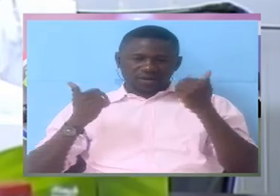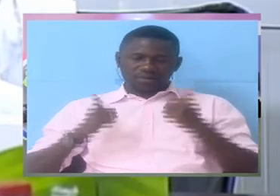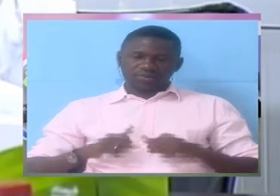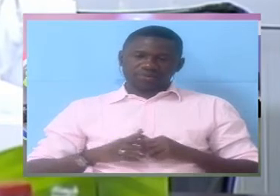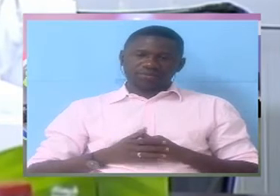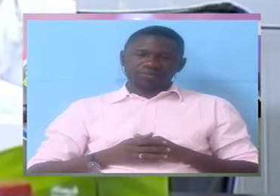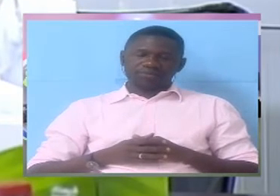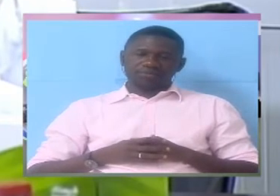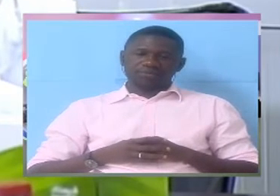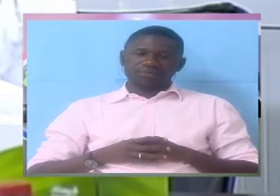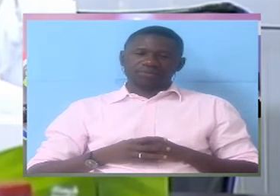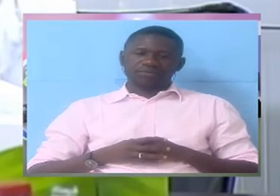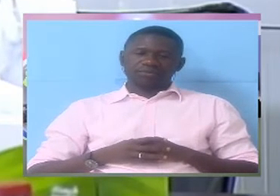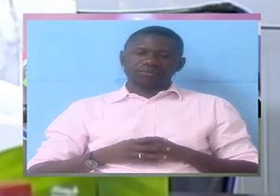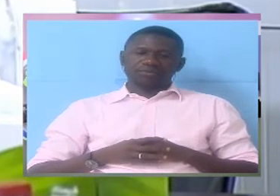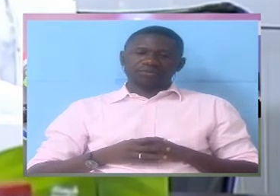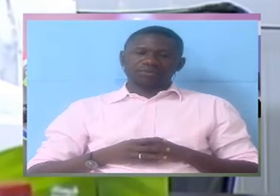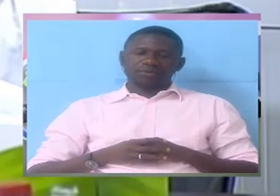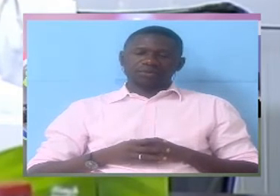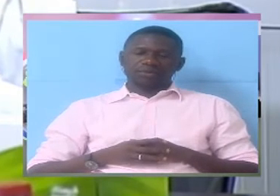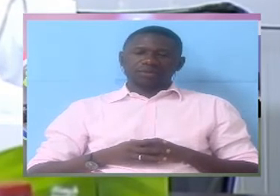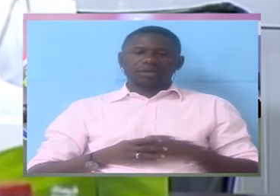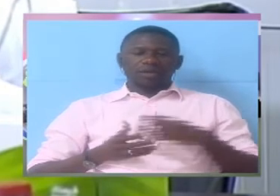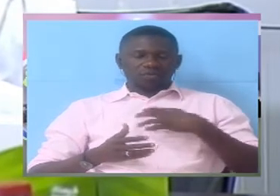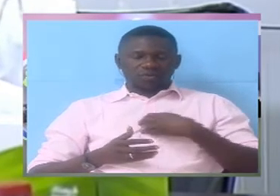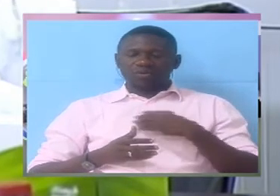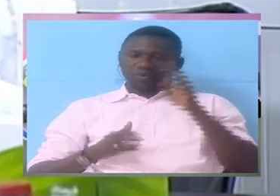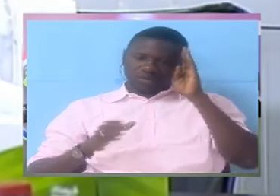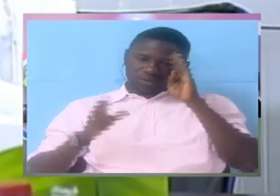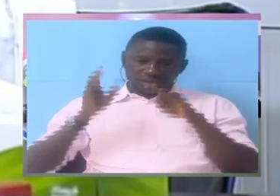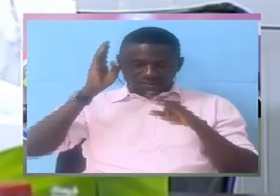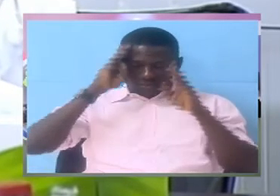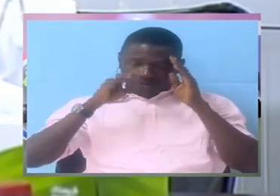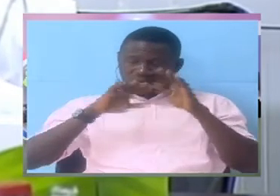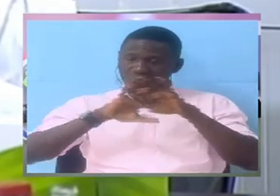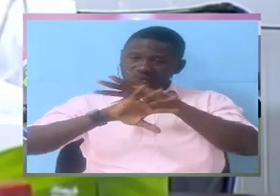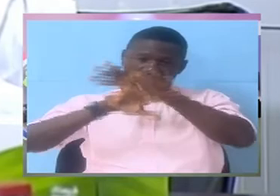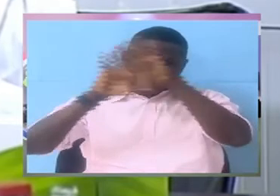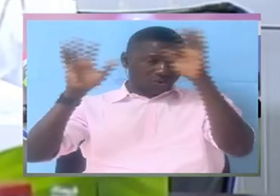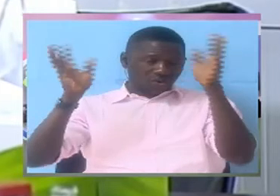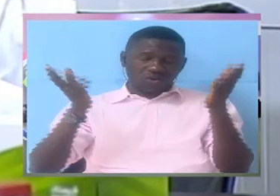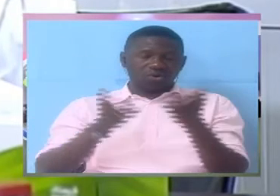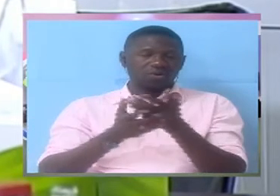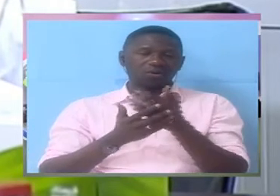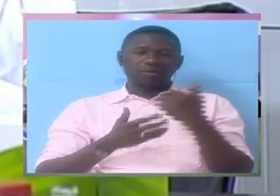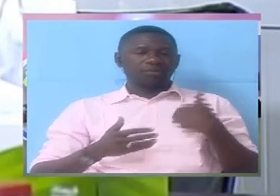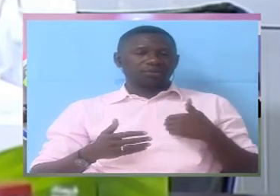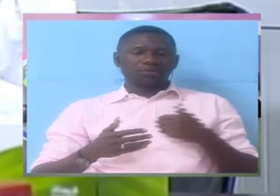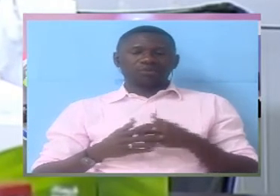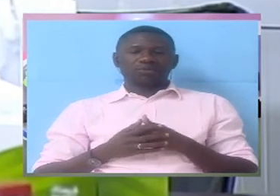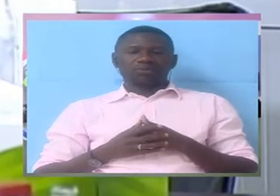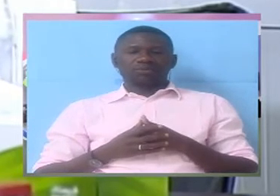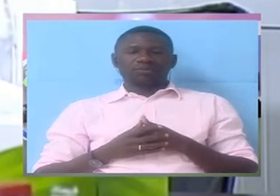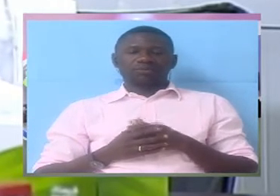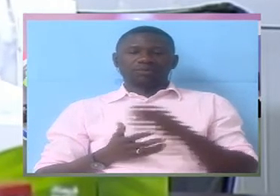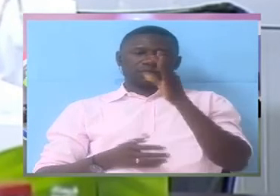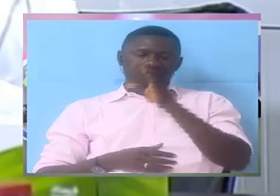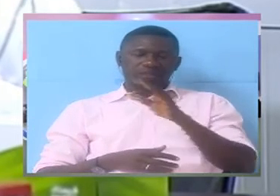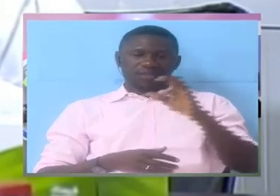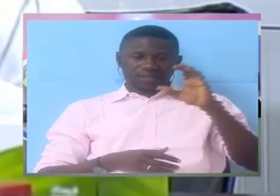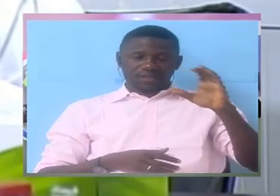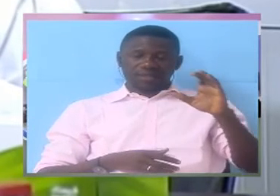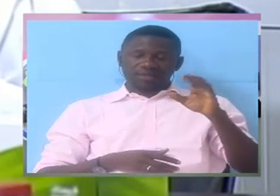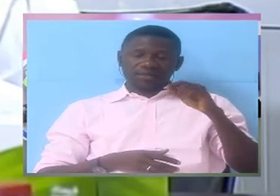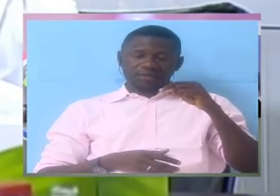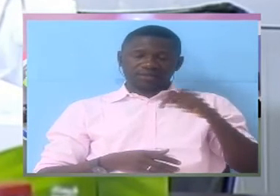happened be jama hako danila I am appealing to the public trrc